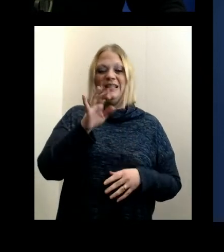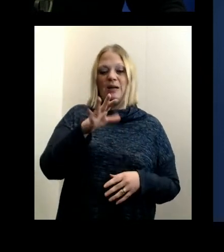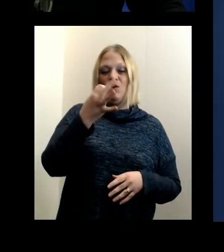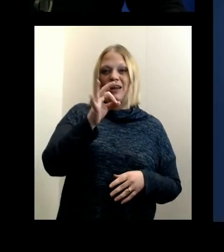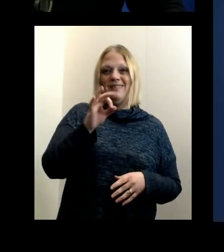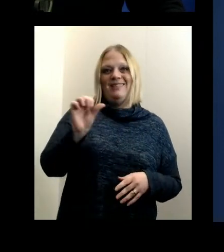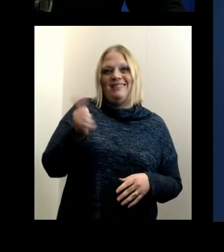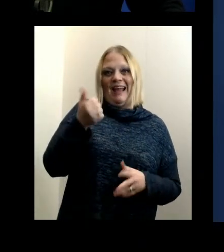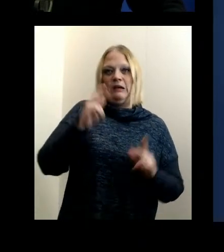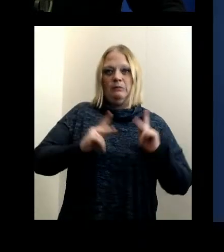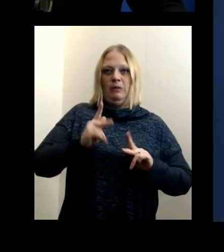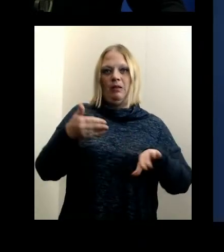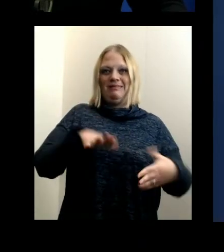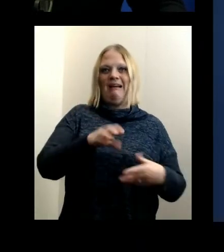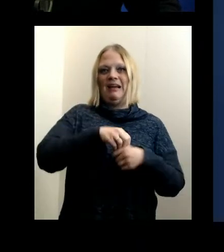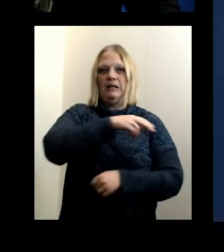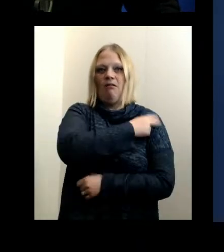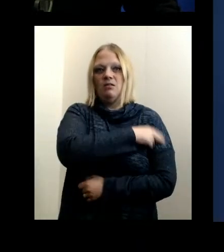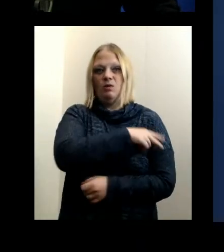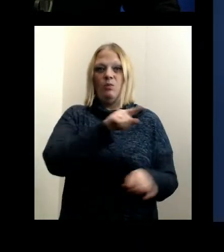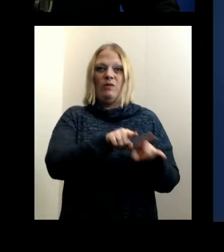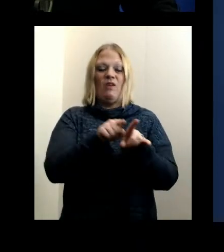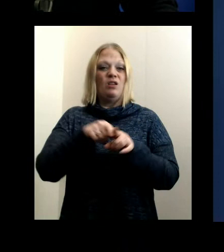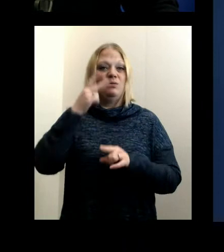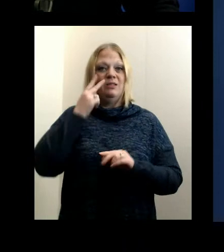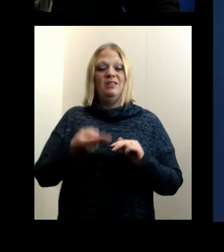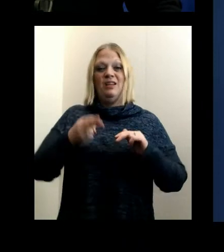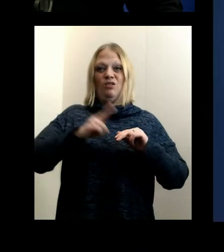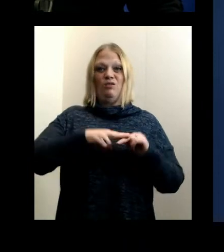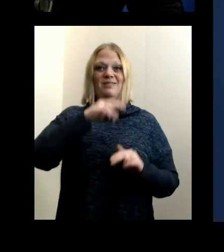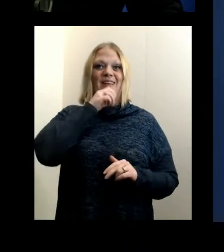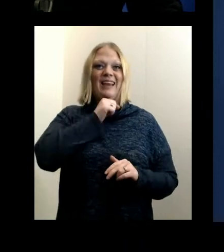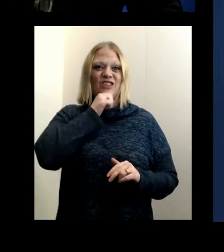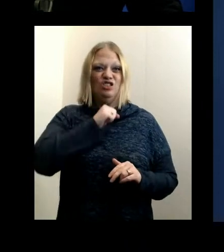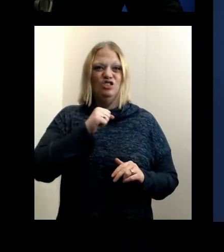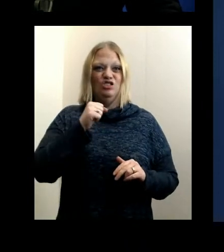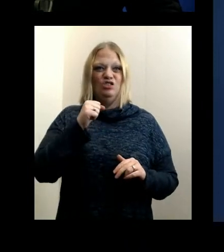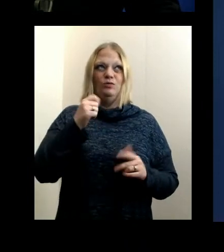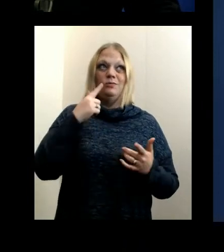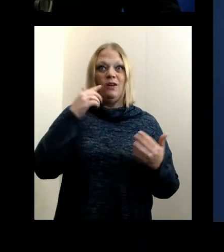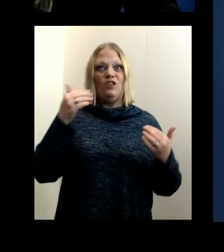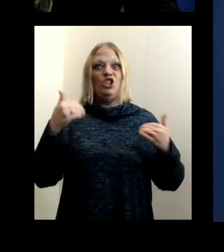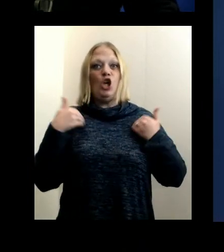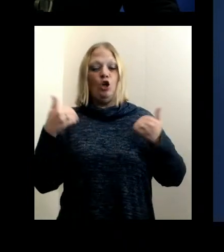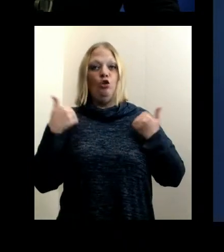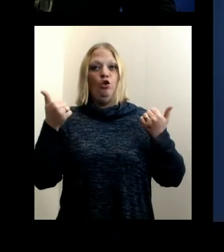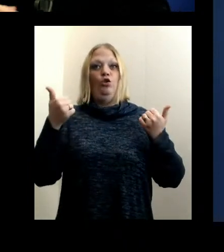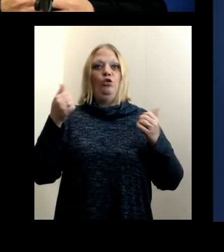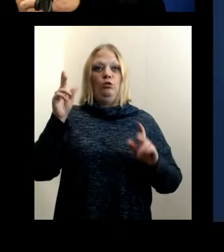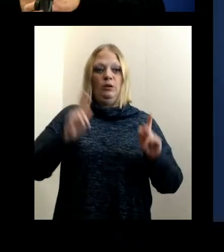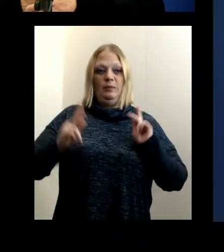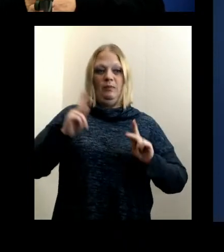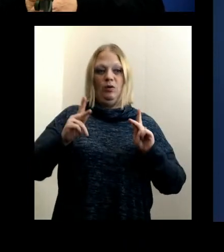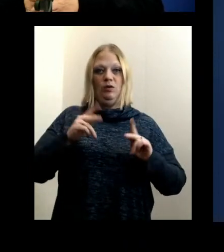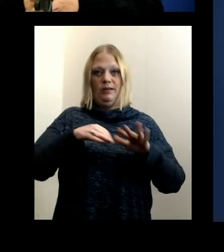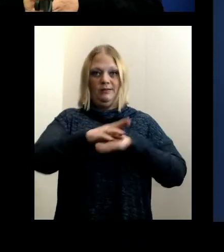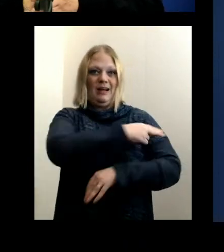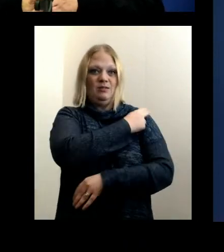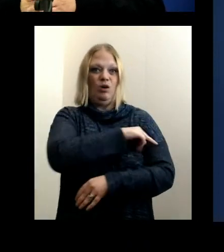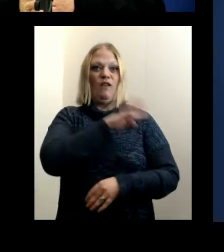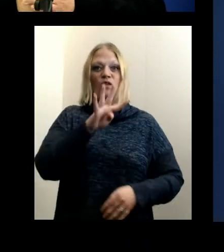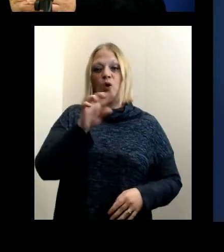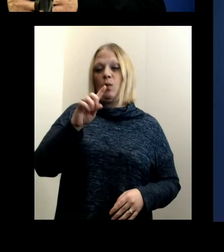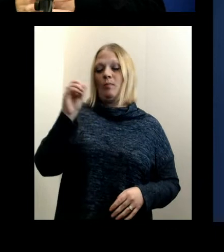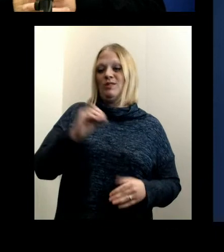the hospital. And we've also seen an increase in the ages, I should say, of the younger individuals who are hospitalized. 41%